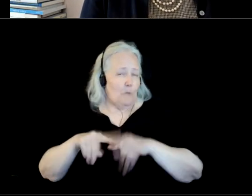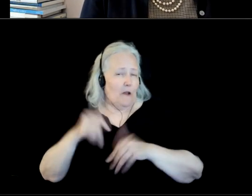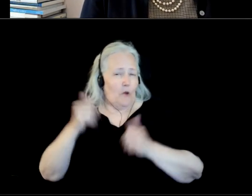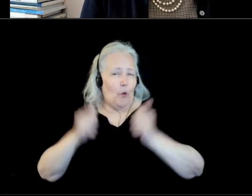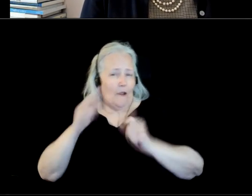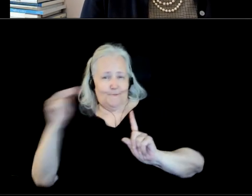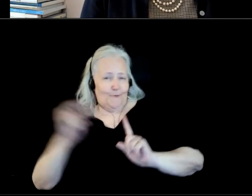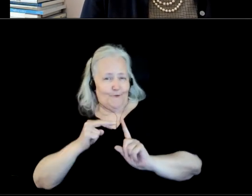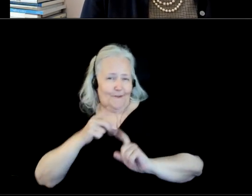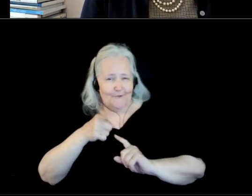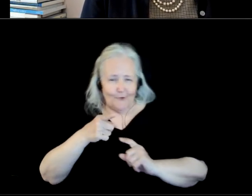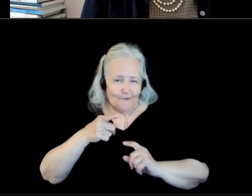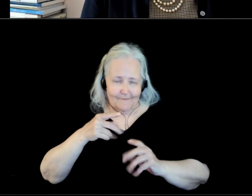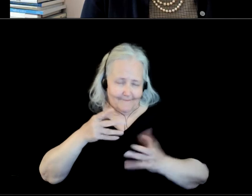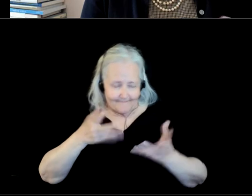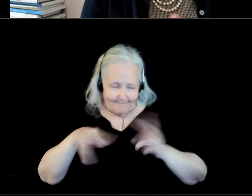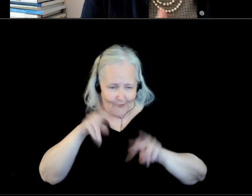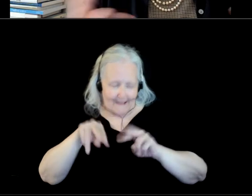of